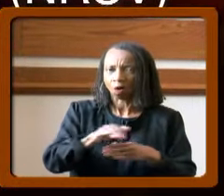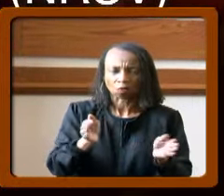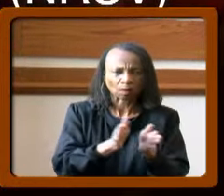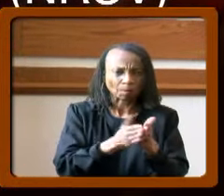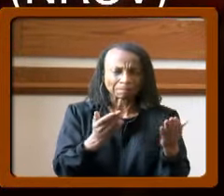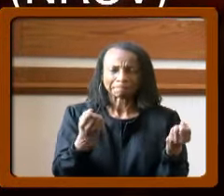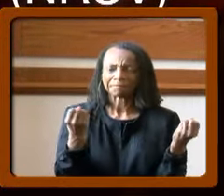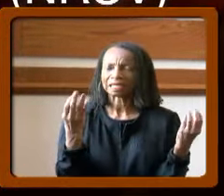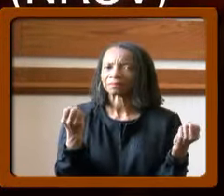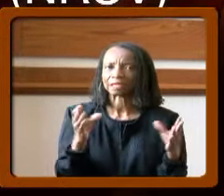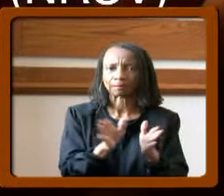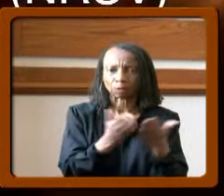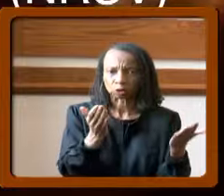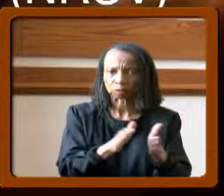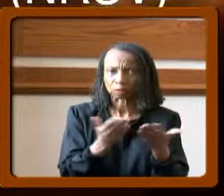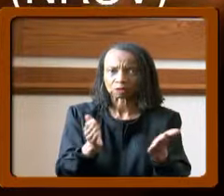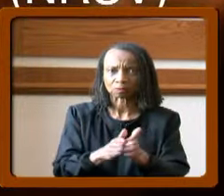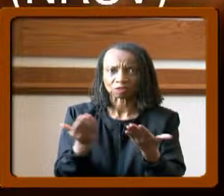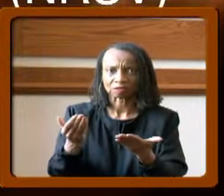that would be written.